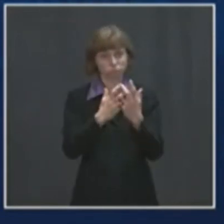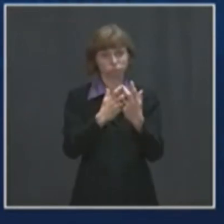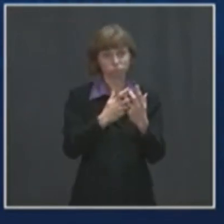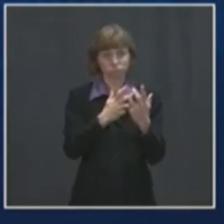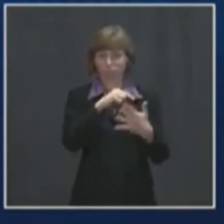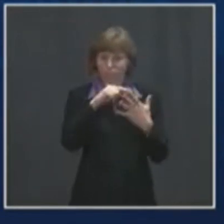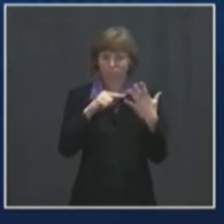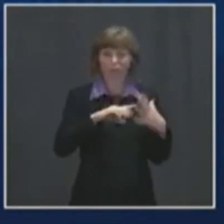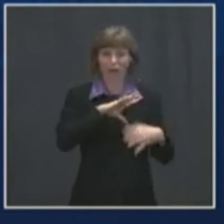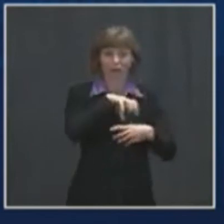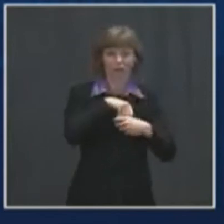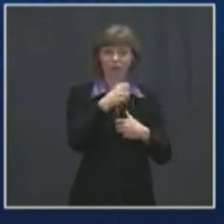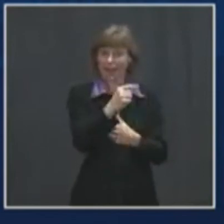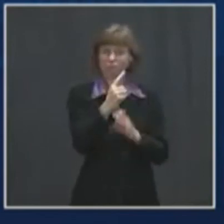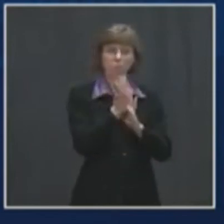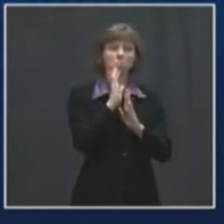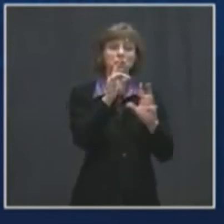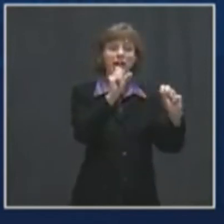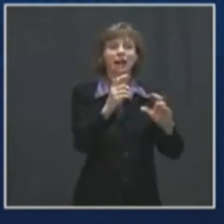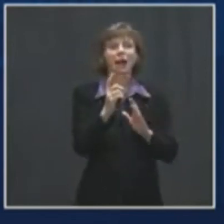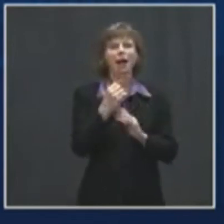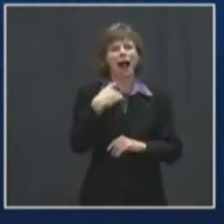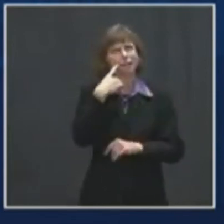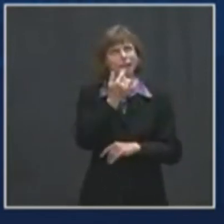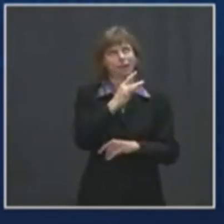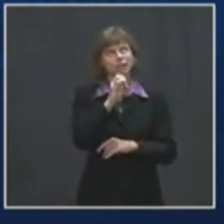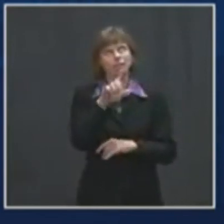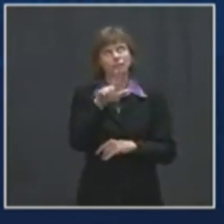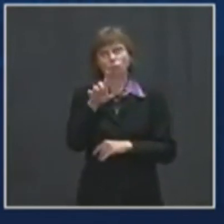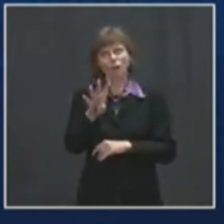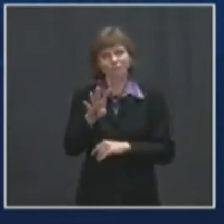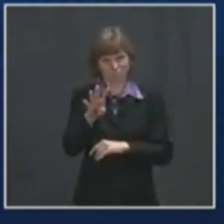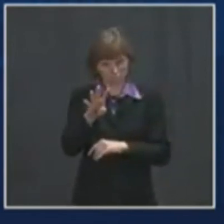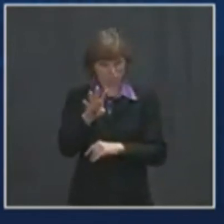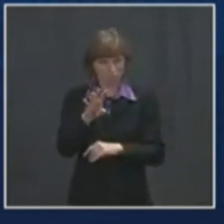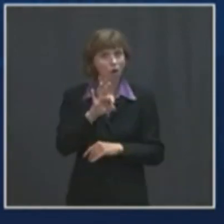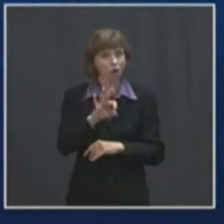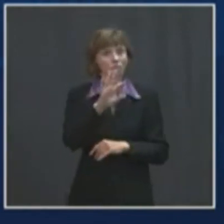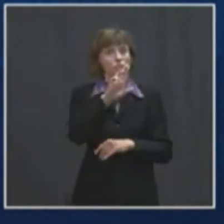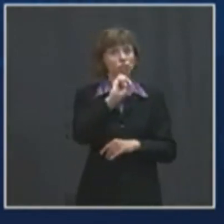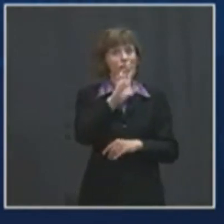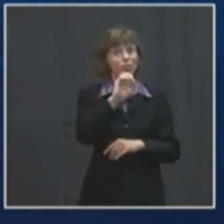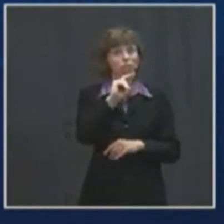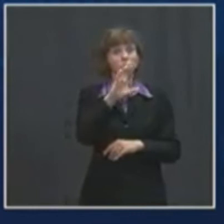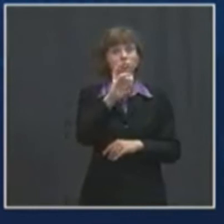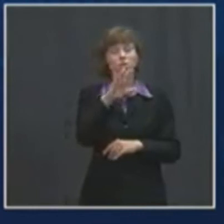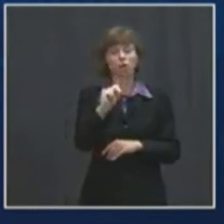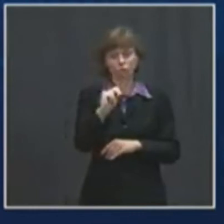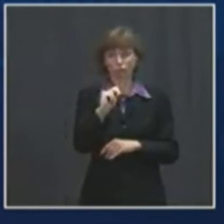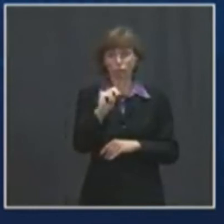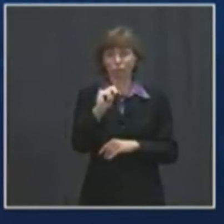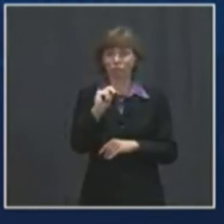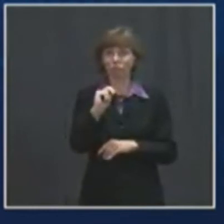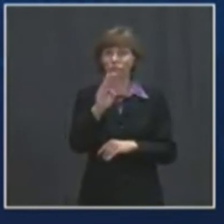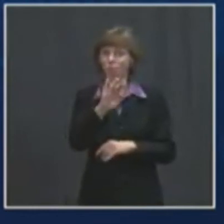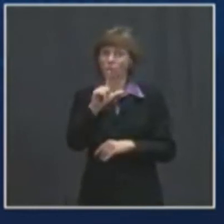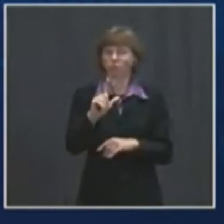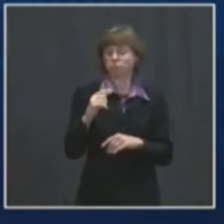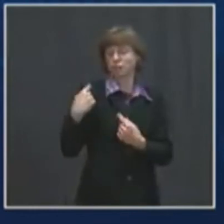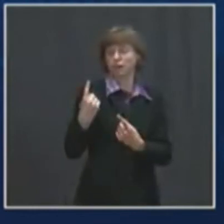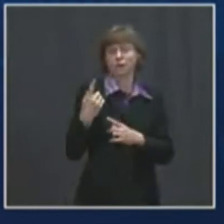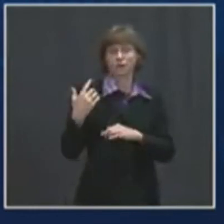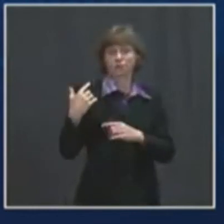believe it's 18 of 24, and I can double check this, of reconciliation bills in the past have been bipartisan. And a